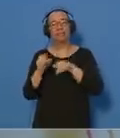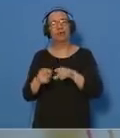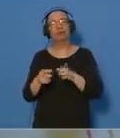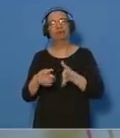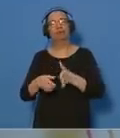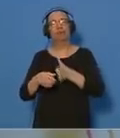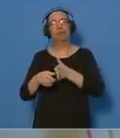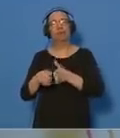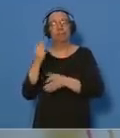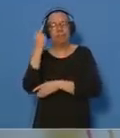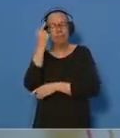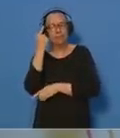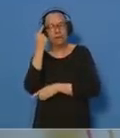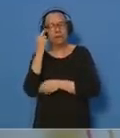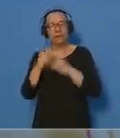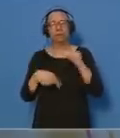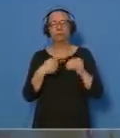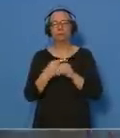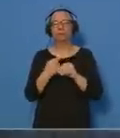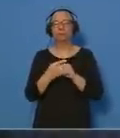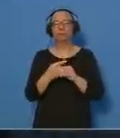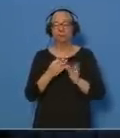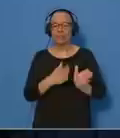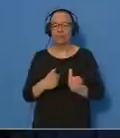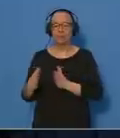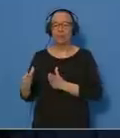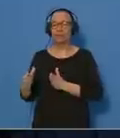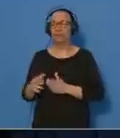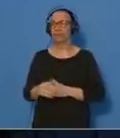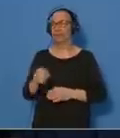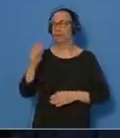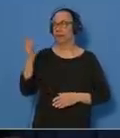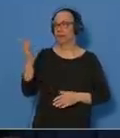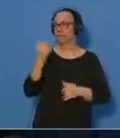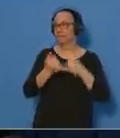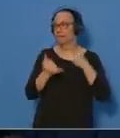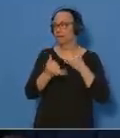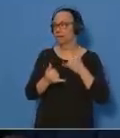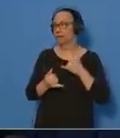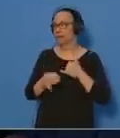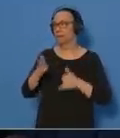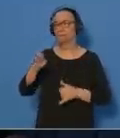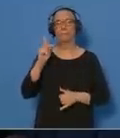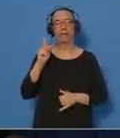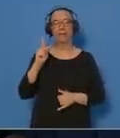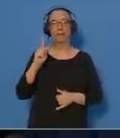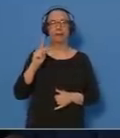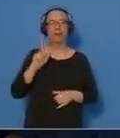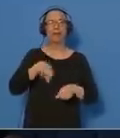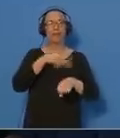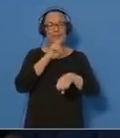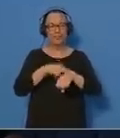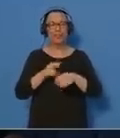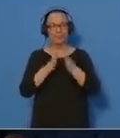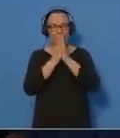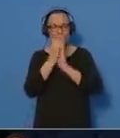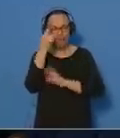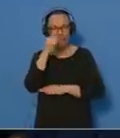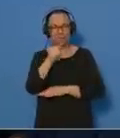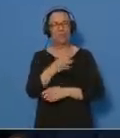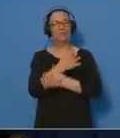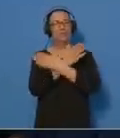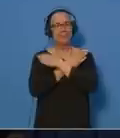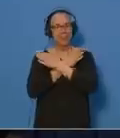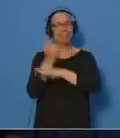moot. And finally, Mr. Premier, glad to have you back today. I know the whole nation was praying for you to have a day of